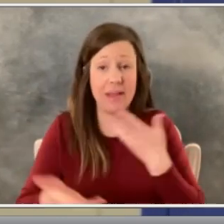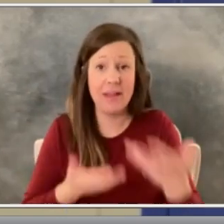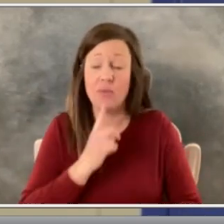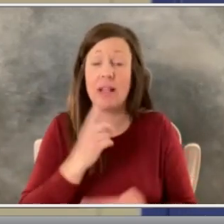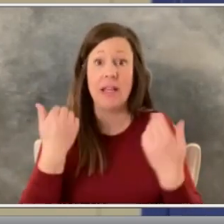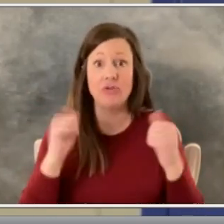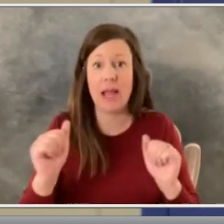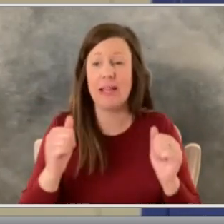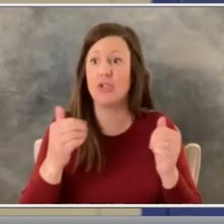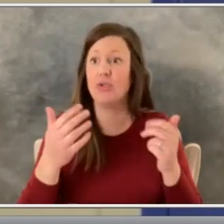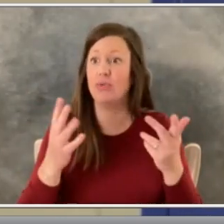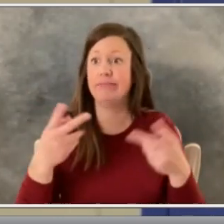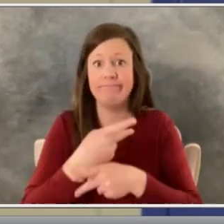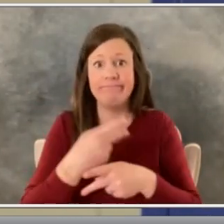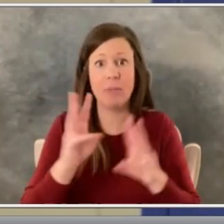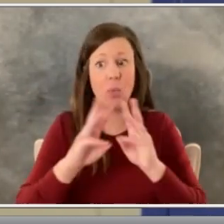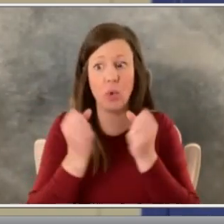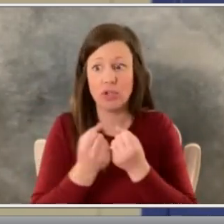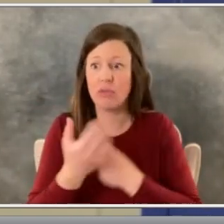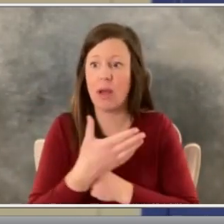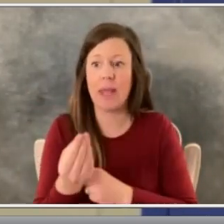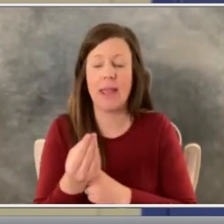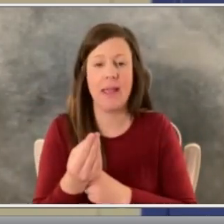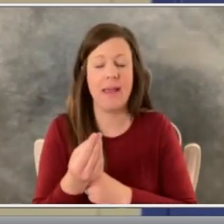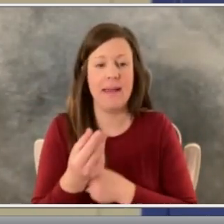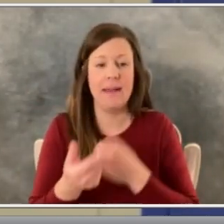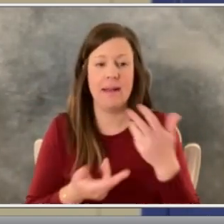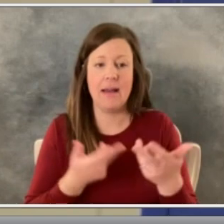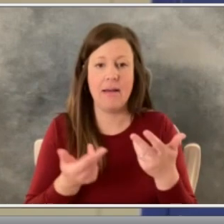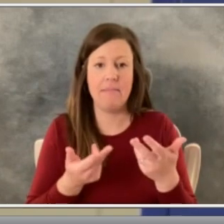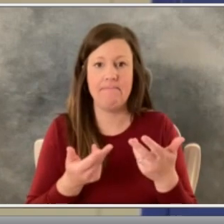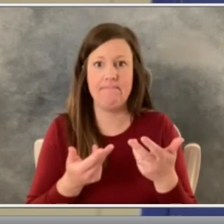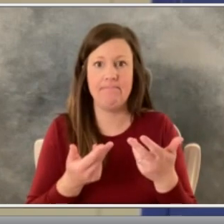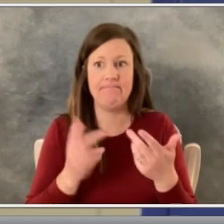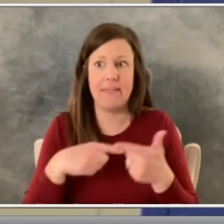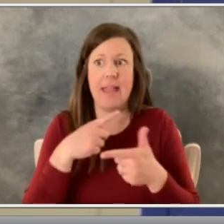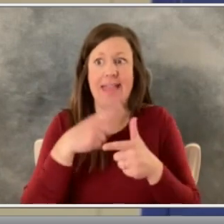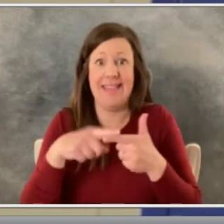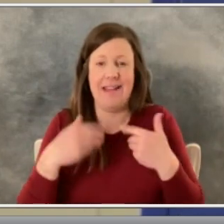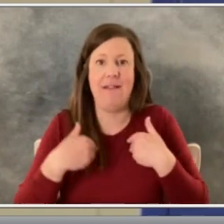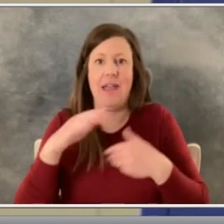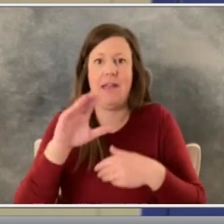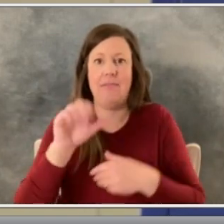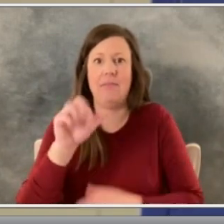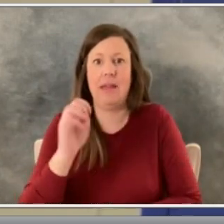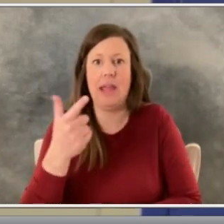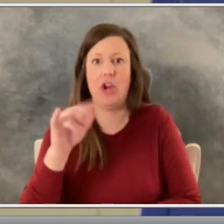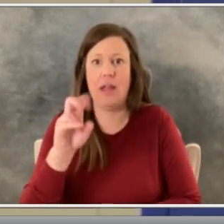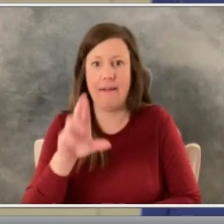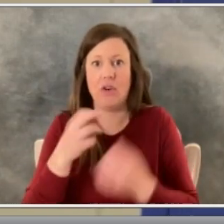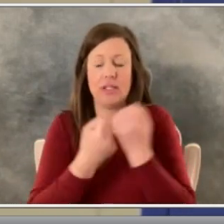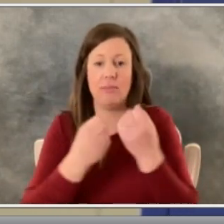into a workshop and end up in a caregiver support group. And that